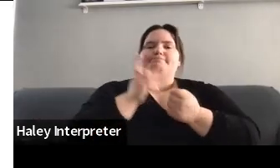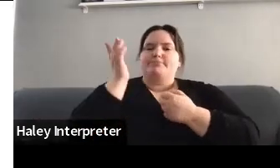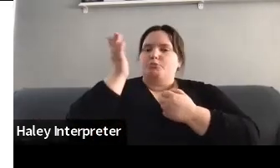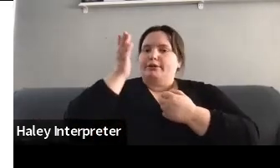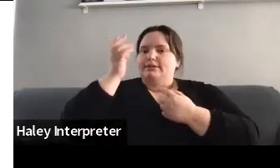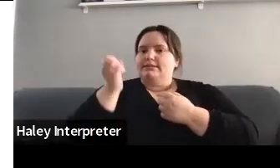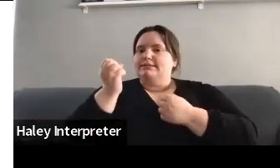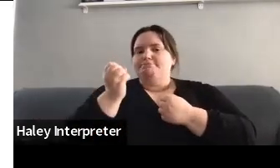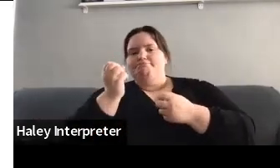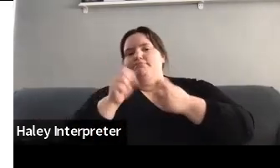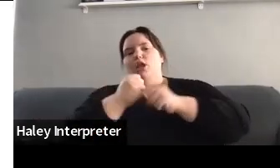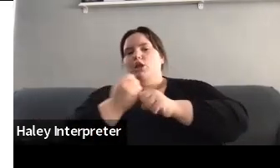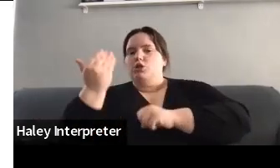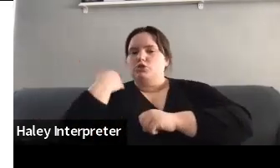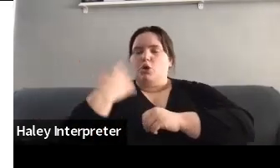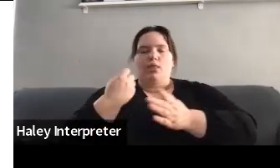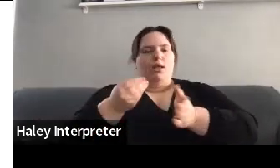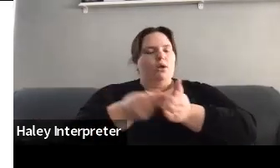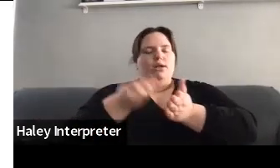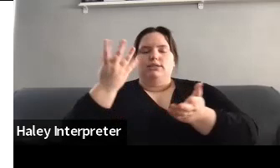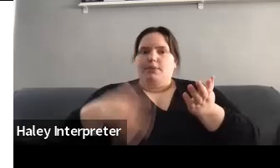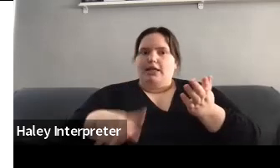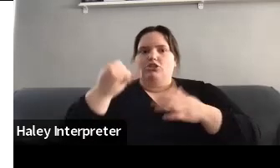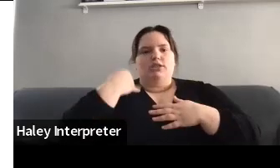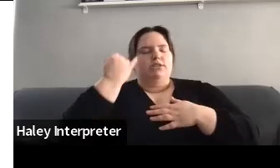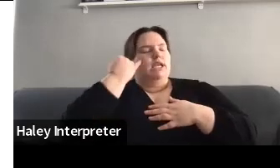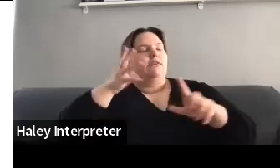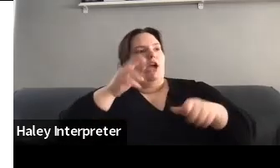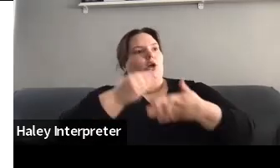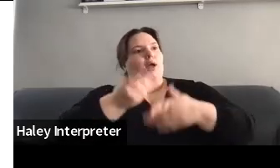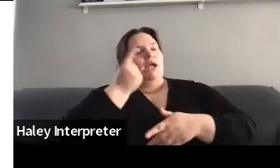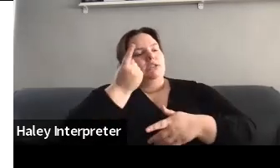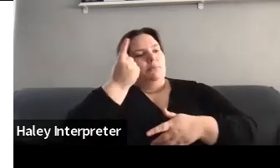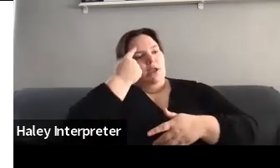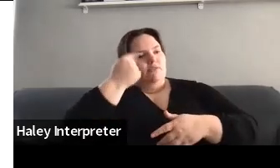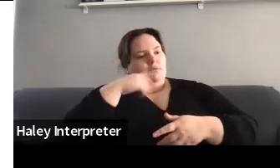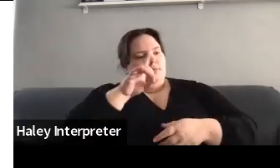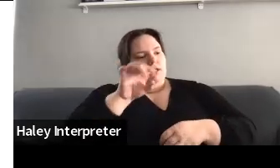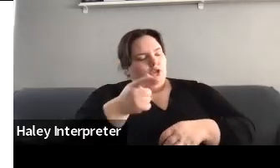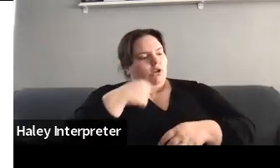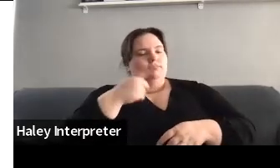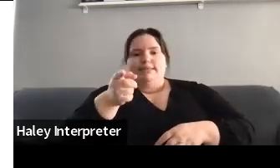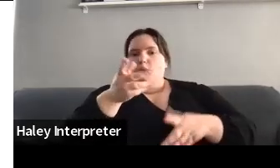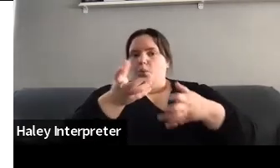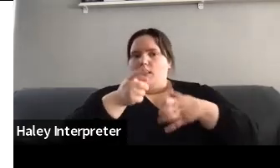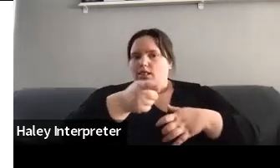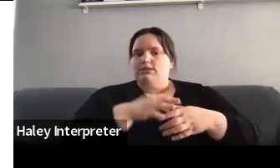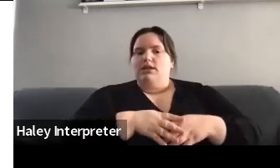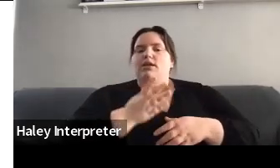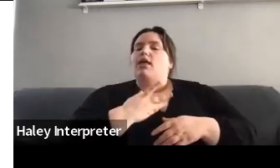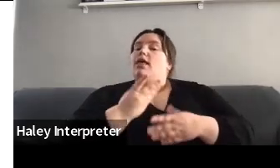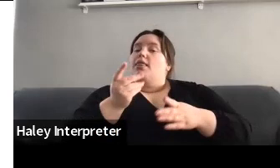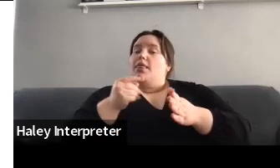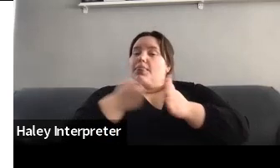expensive. And I thought if I could buy my dog anything, this is what I would want. I did notice that they've come down in price. You can get them for